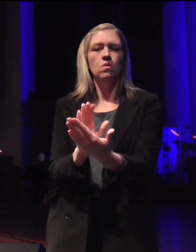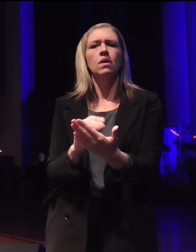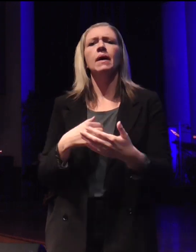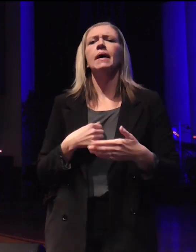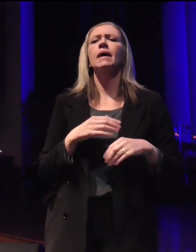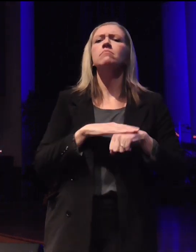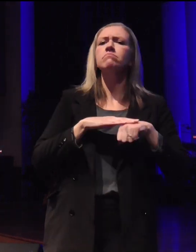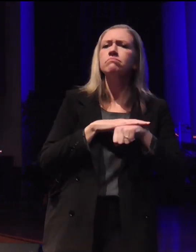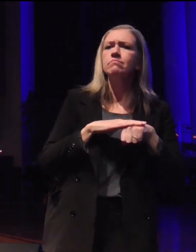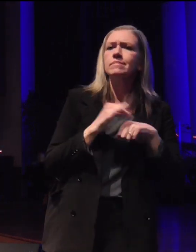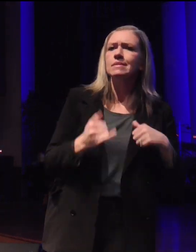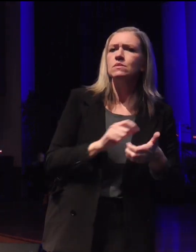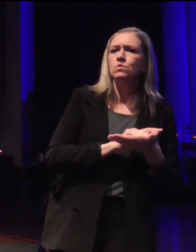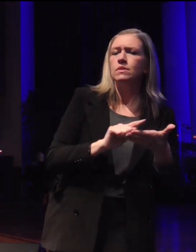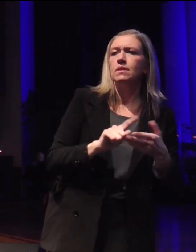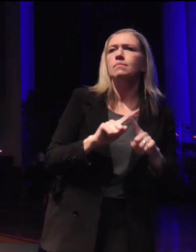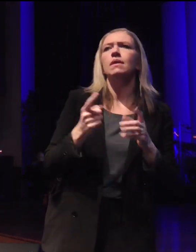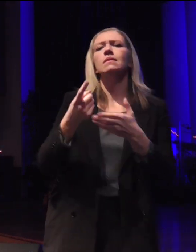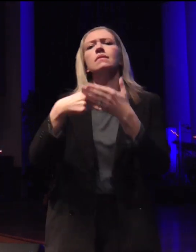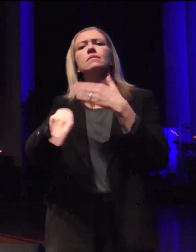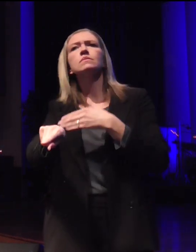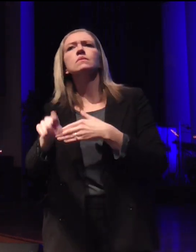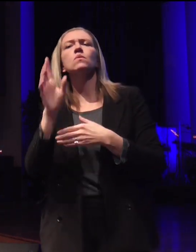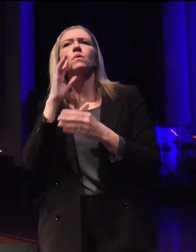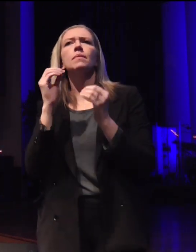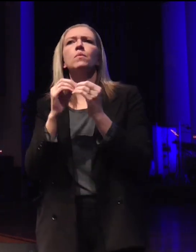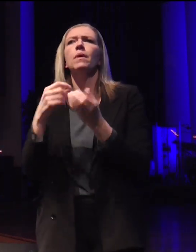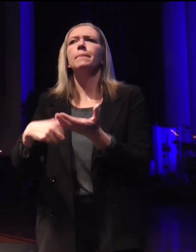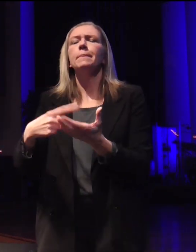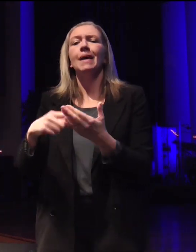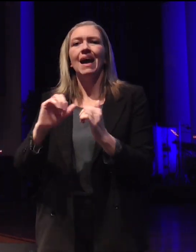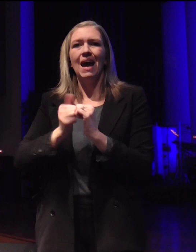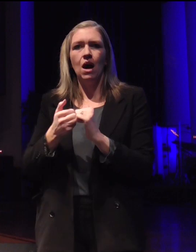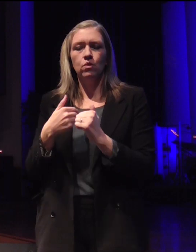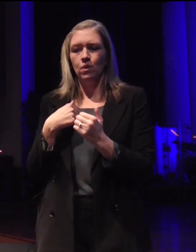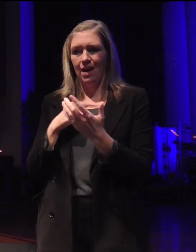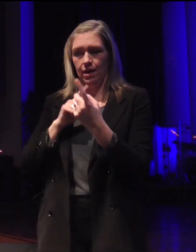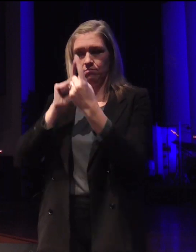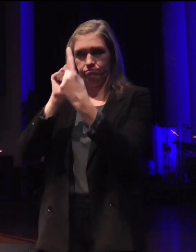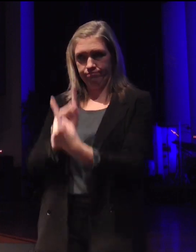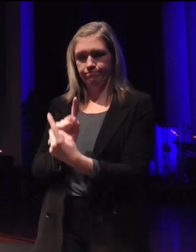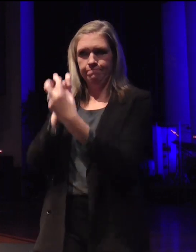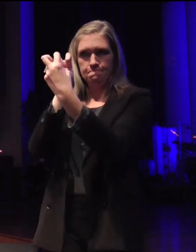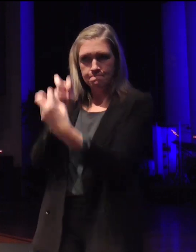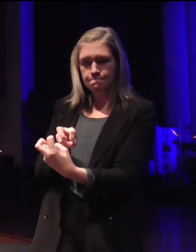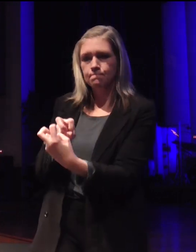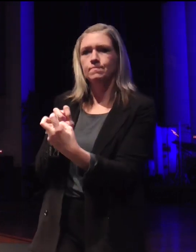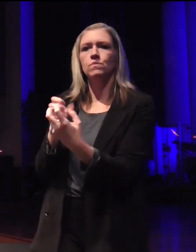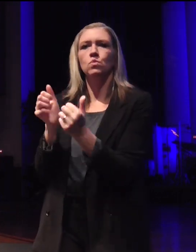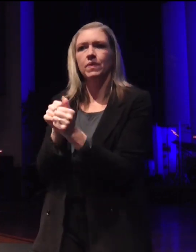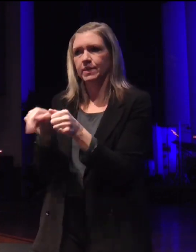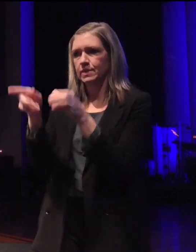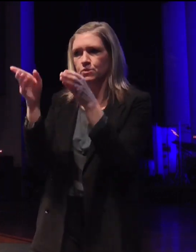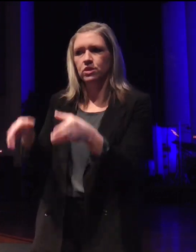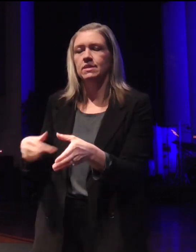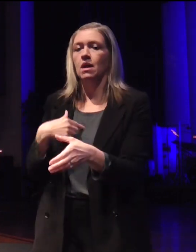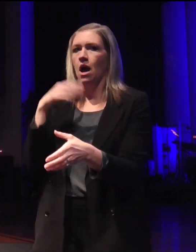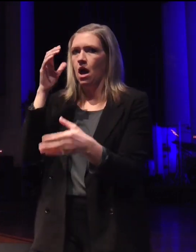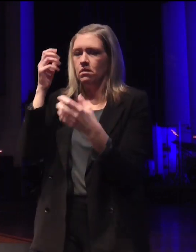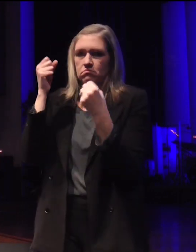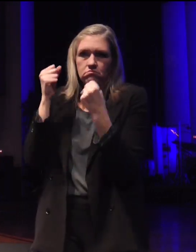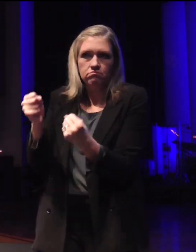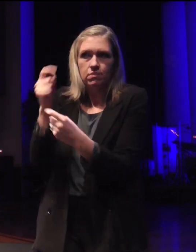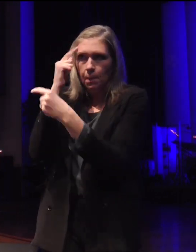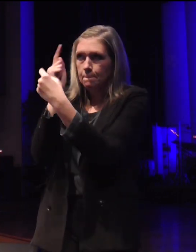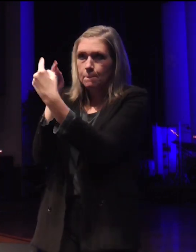at how do I be with another person whose truth I am adamantly opposed to? How do I